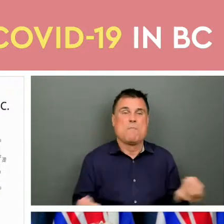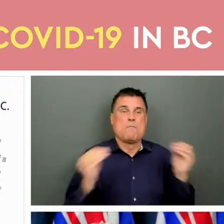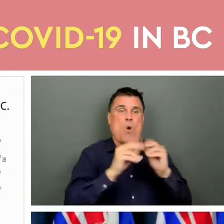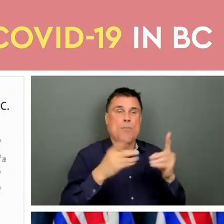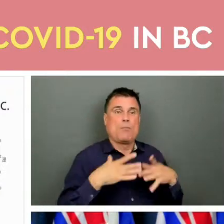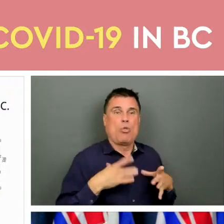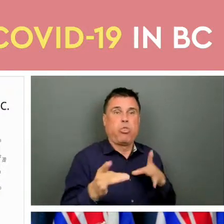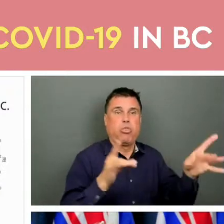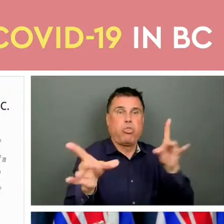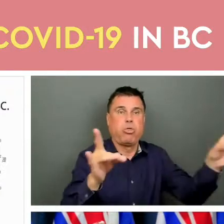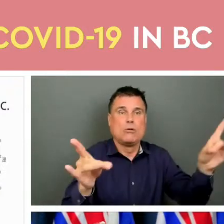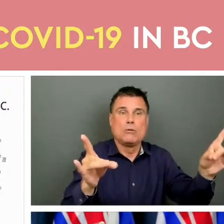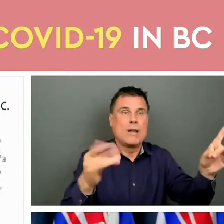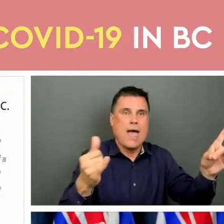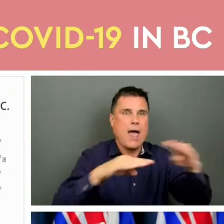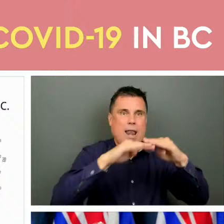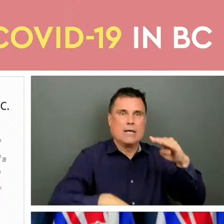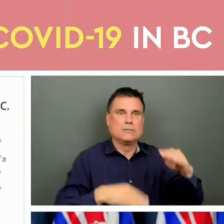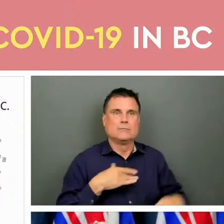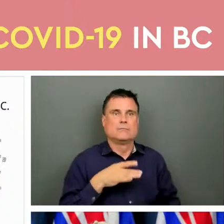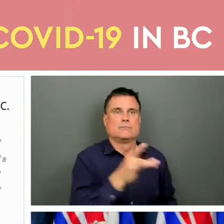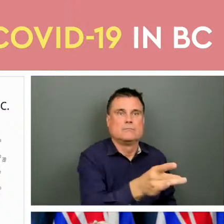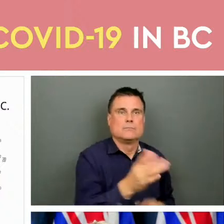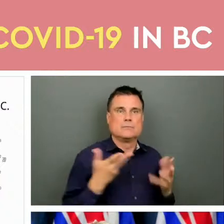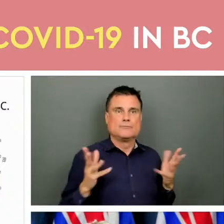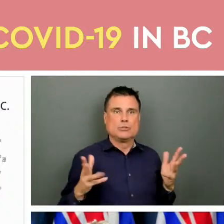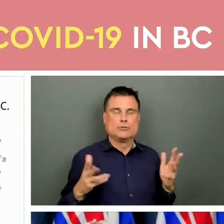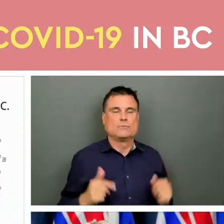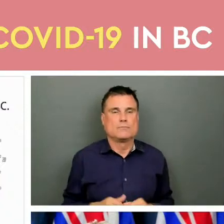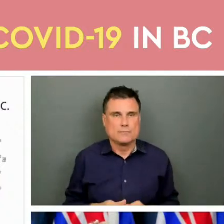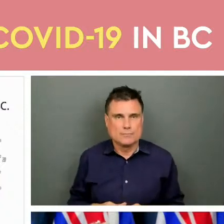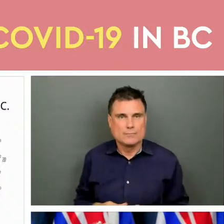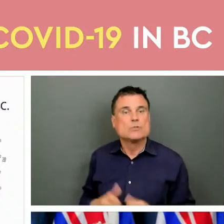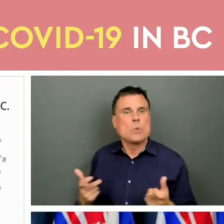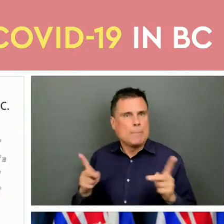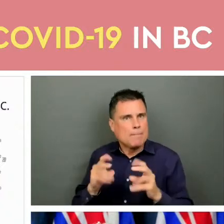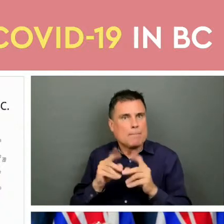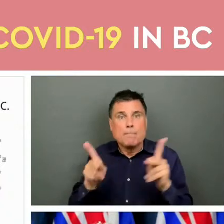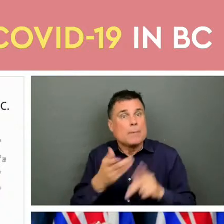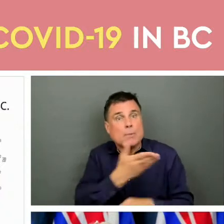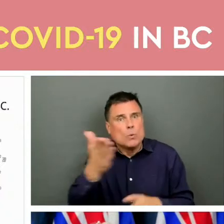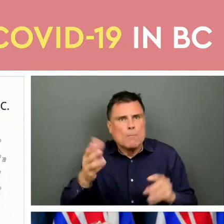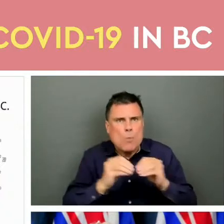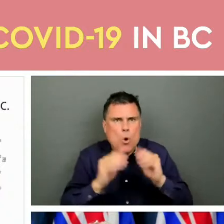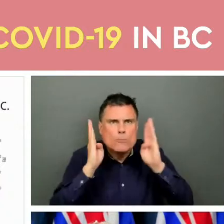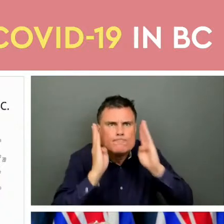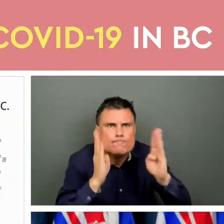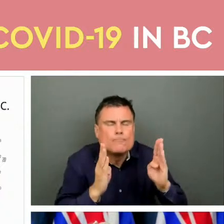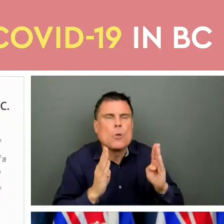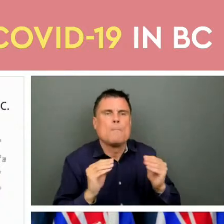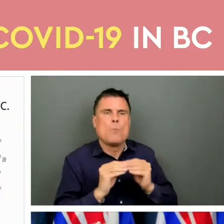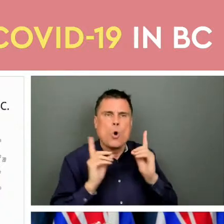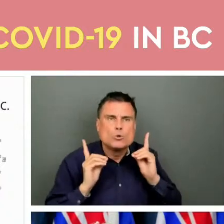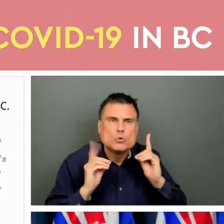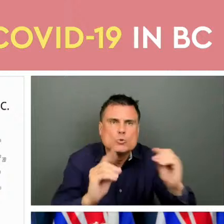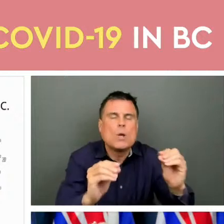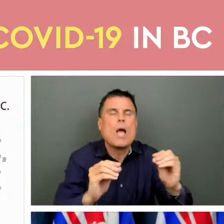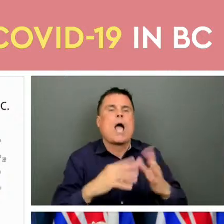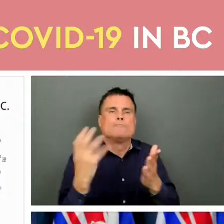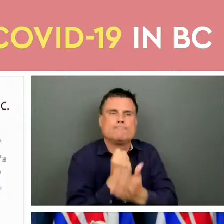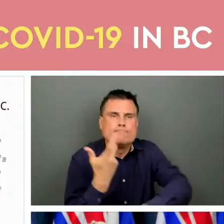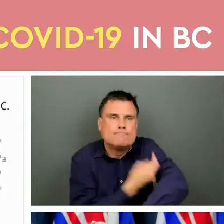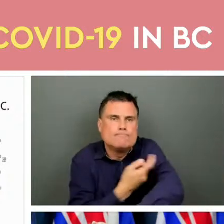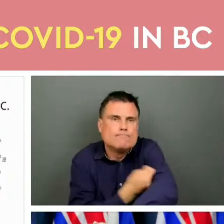that people have been paying attention. It means the immunization is making a difference, and the measures that we've been taking together have meant